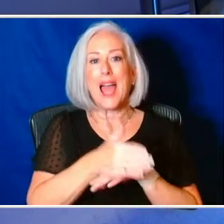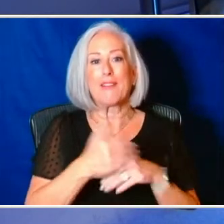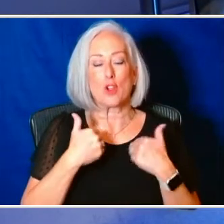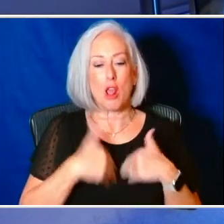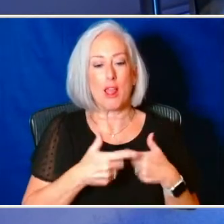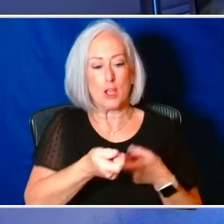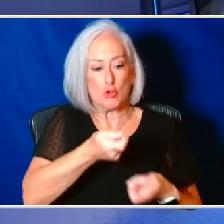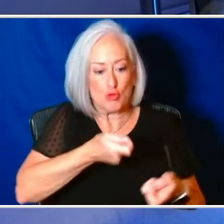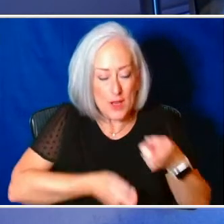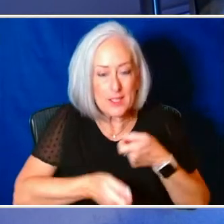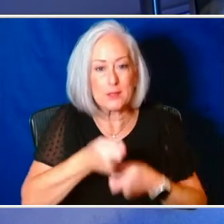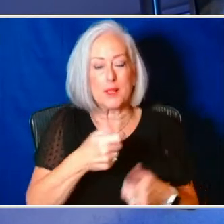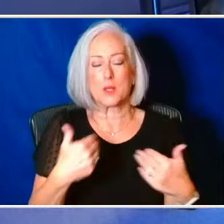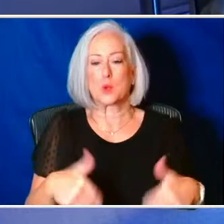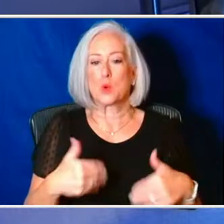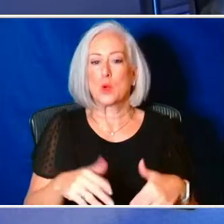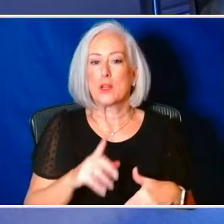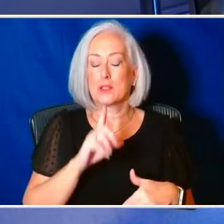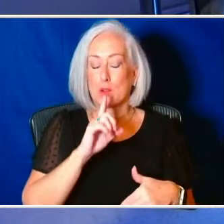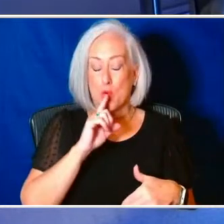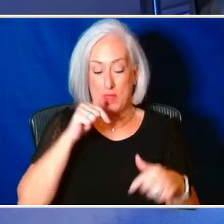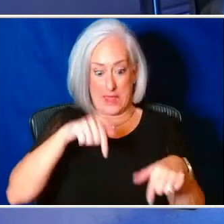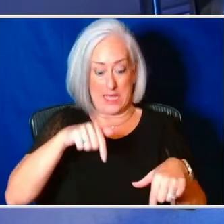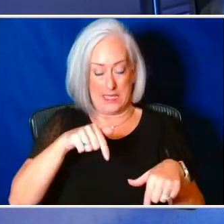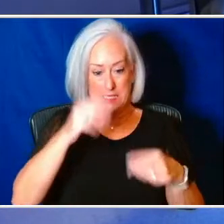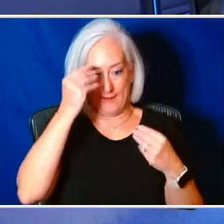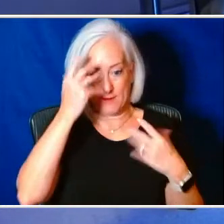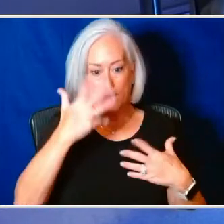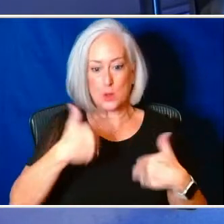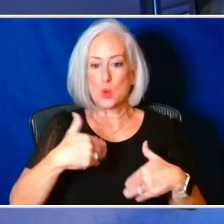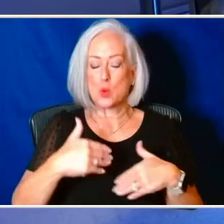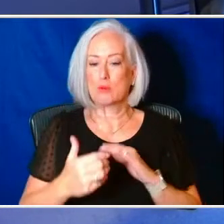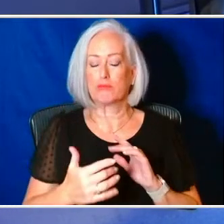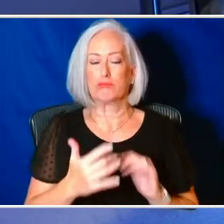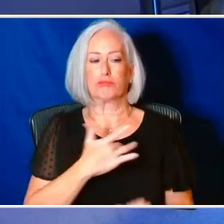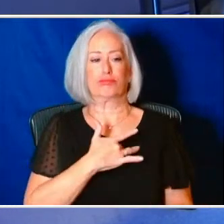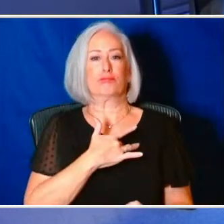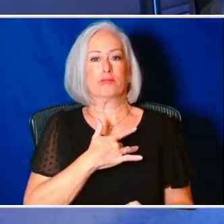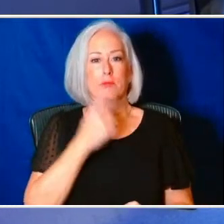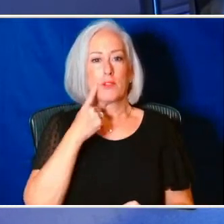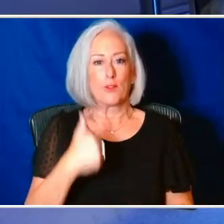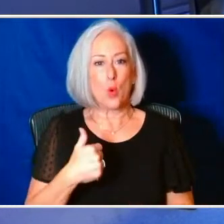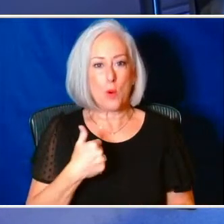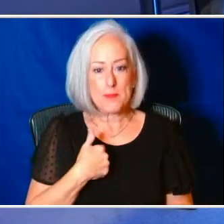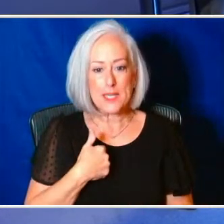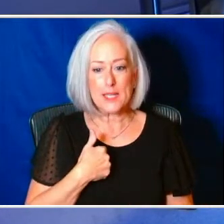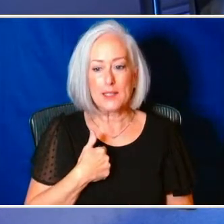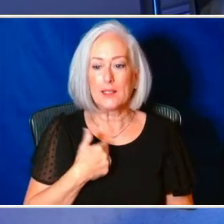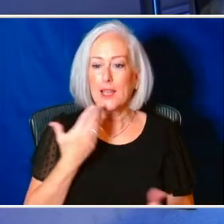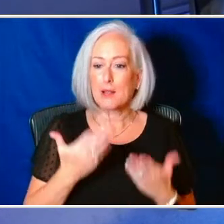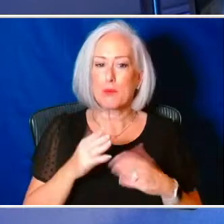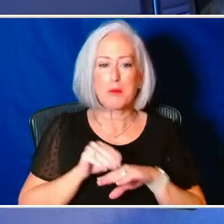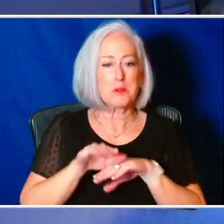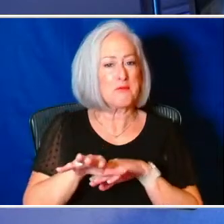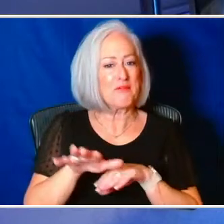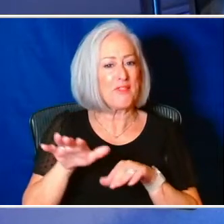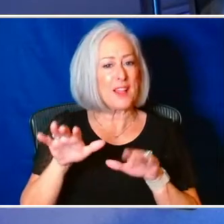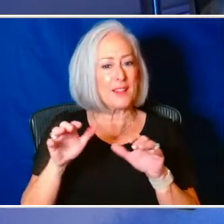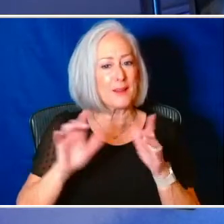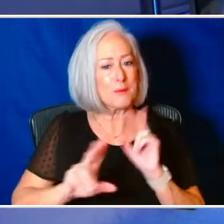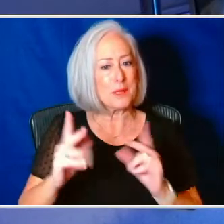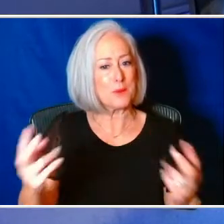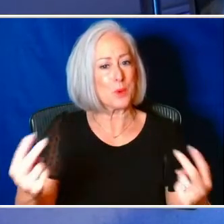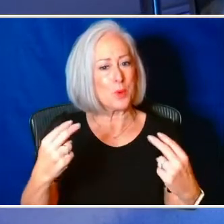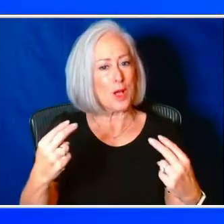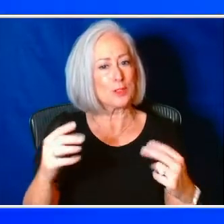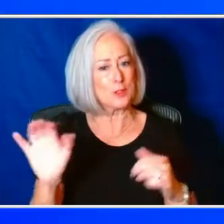stuff is very real to me. I think it's going to be very real to our audience. Tell us a little bit about the efforts to help turn that around. So